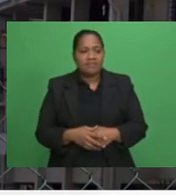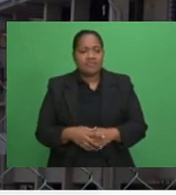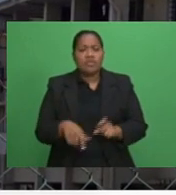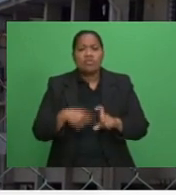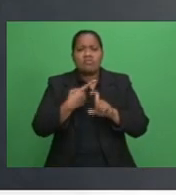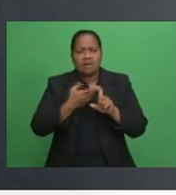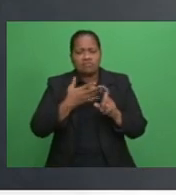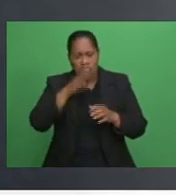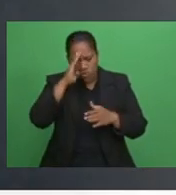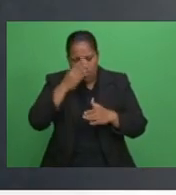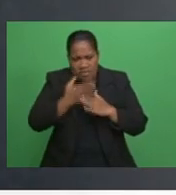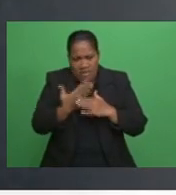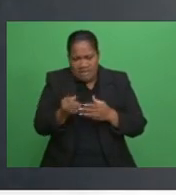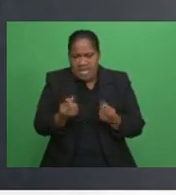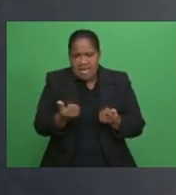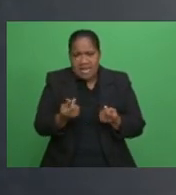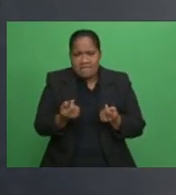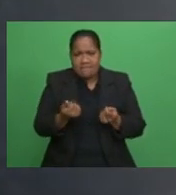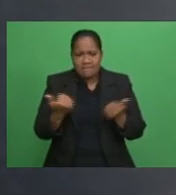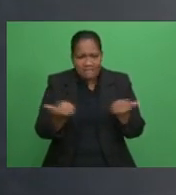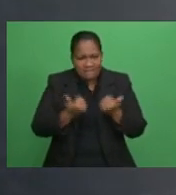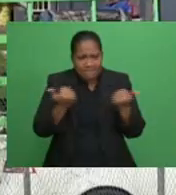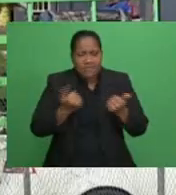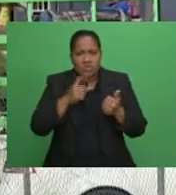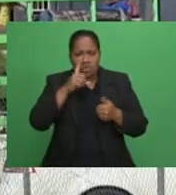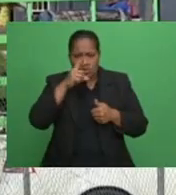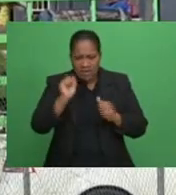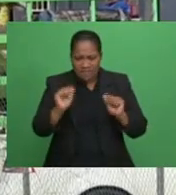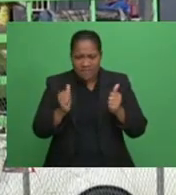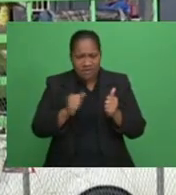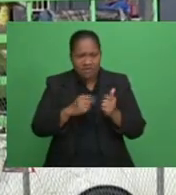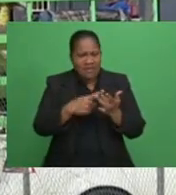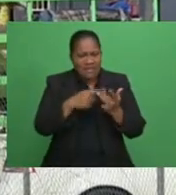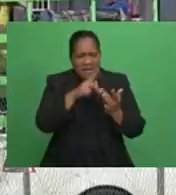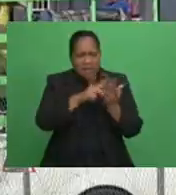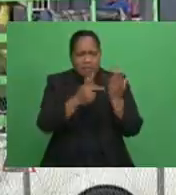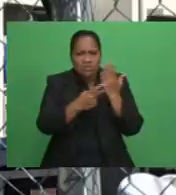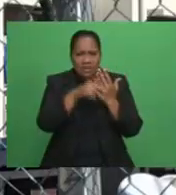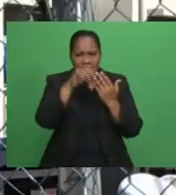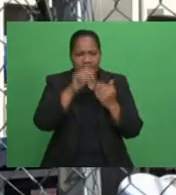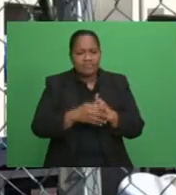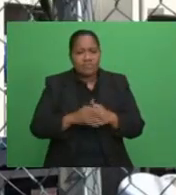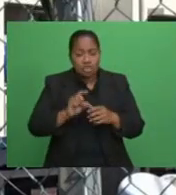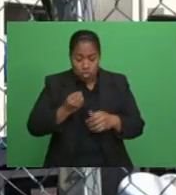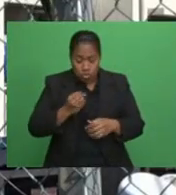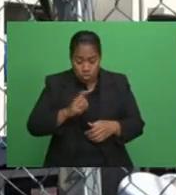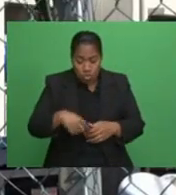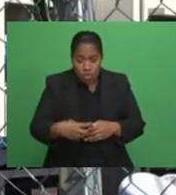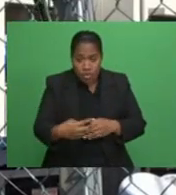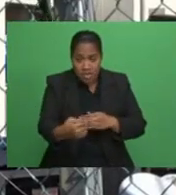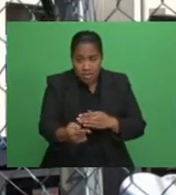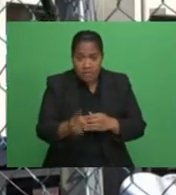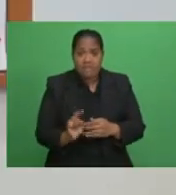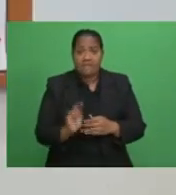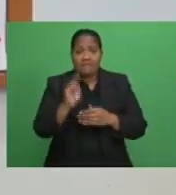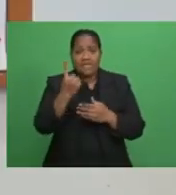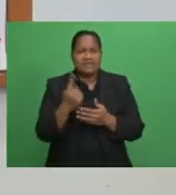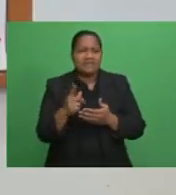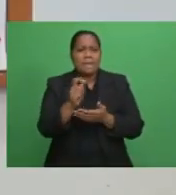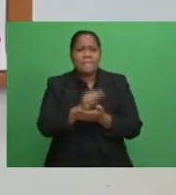run the First Home Grant and other housing-related initiatives. To continue with the first land purchase